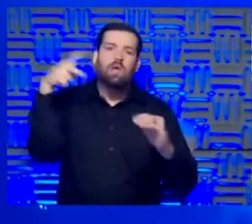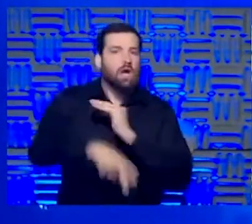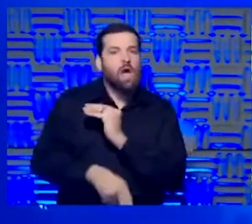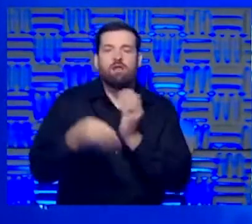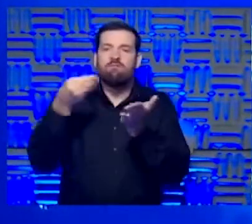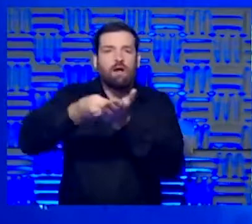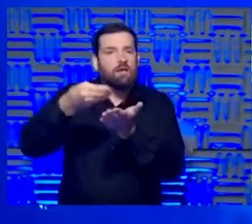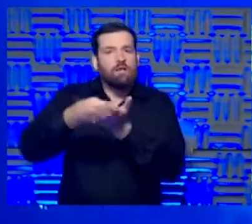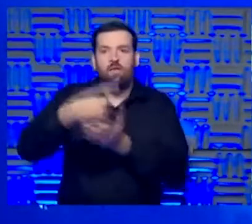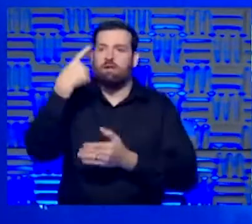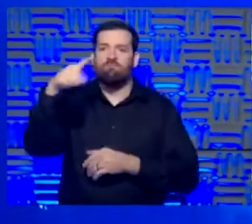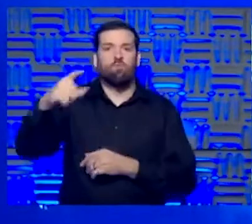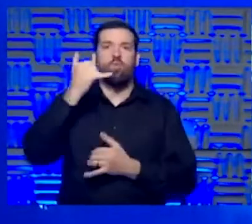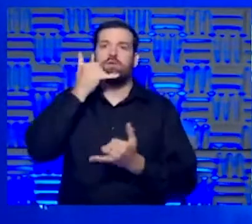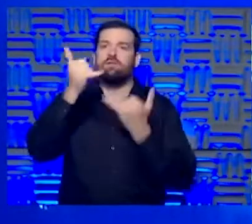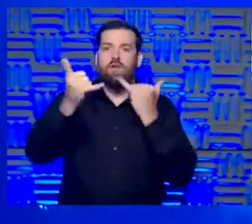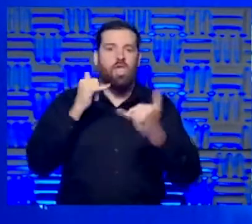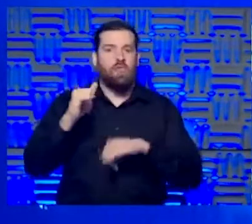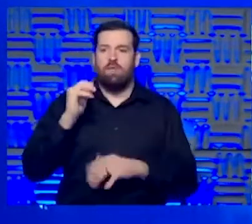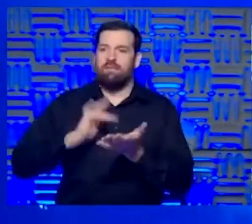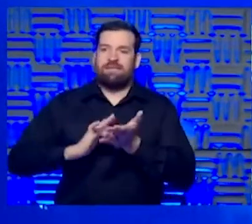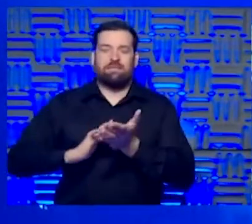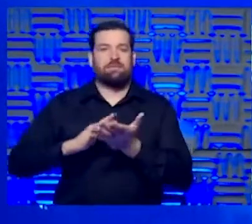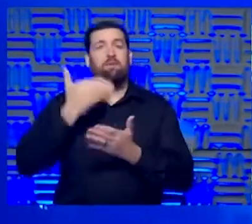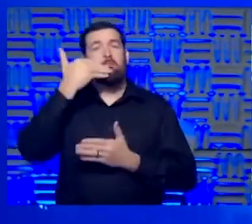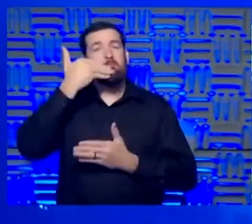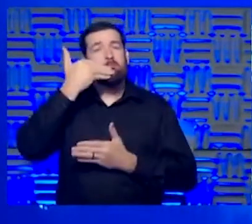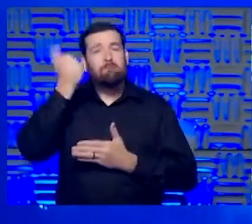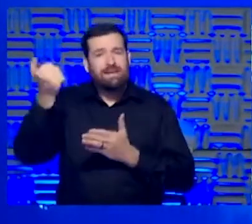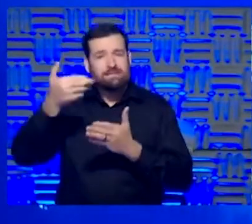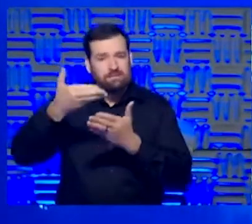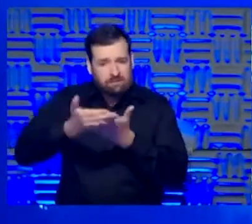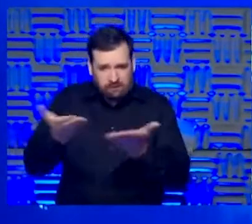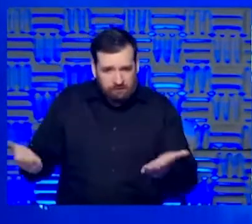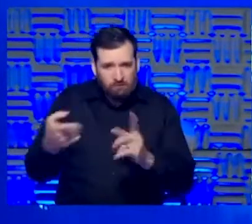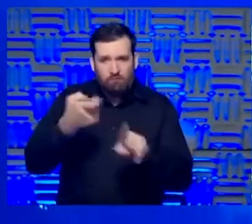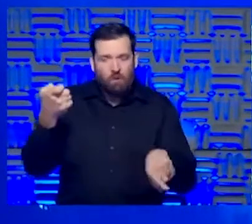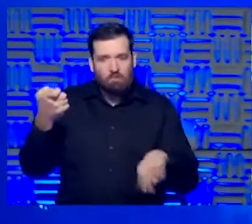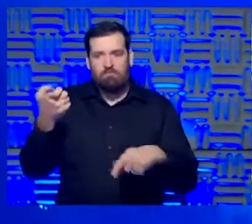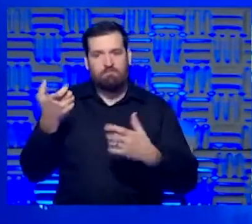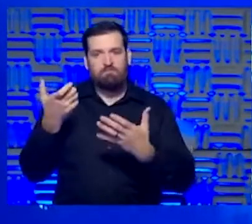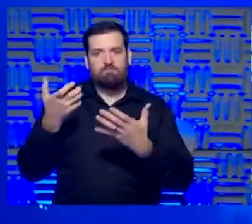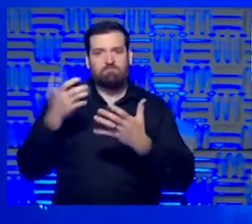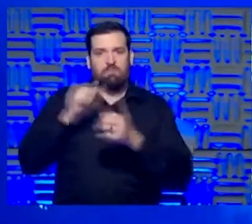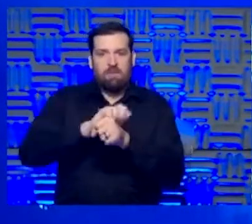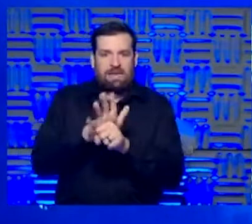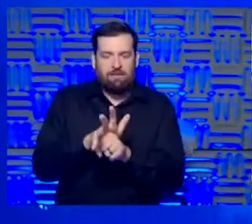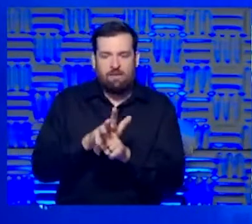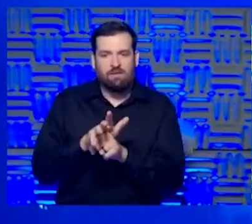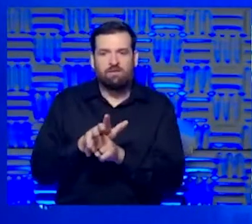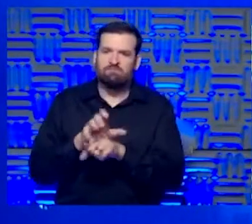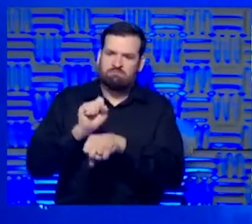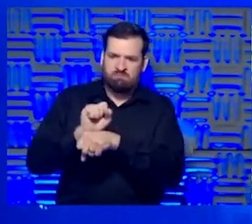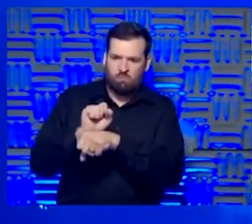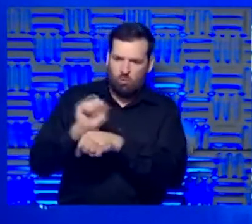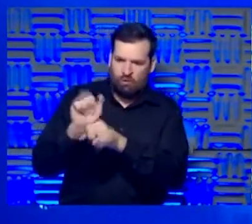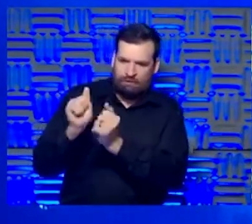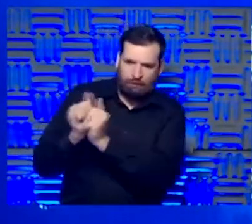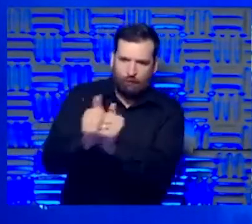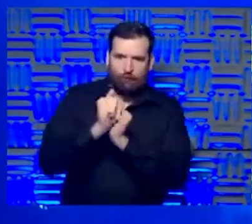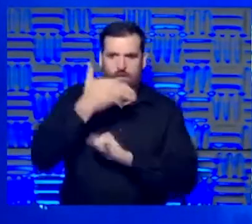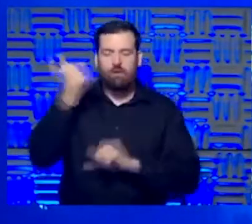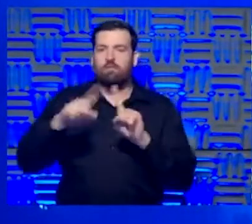telemedicine. This is the best thing that's probably come out of the pandemic, outside of people working better together, is this telemedicine thing. And it's